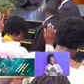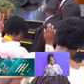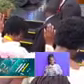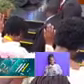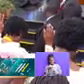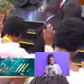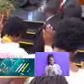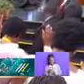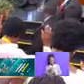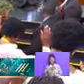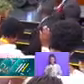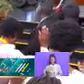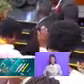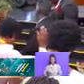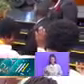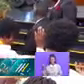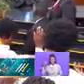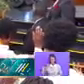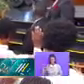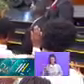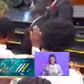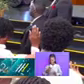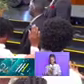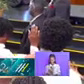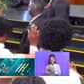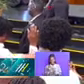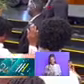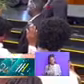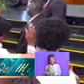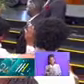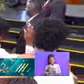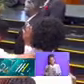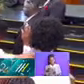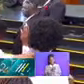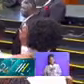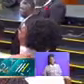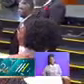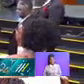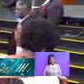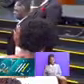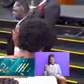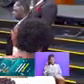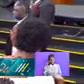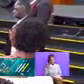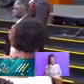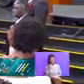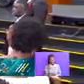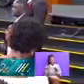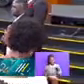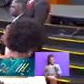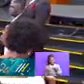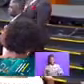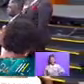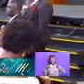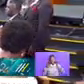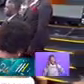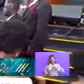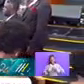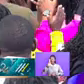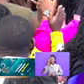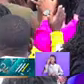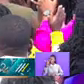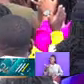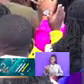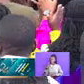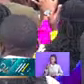situation and the Lord has come to rescue you and the Lord that come for you he said I will lift you up